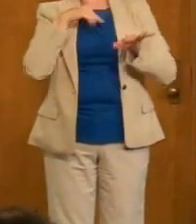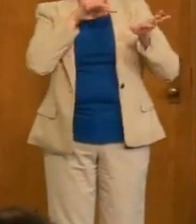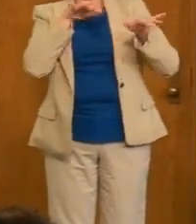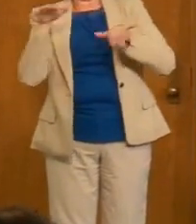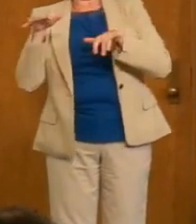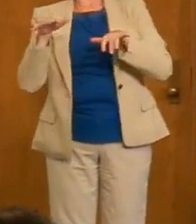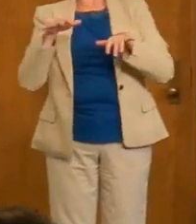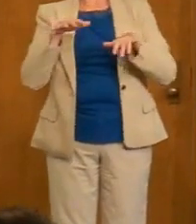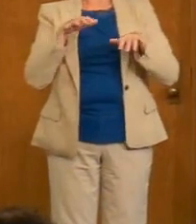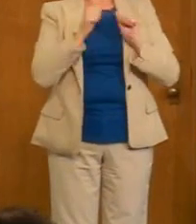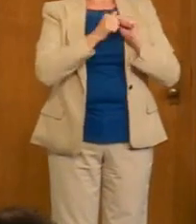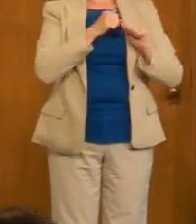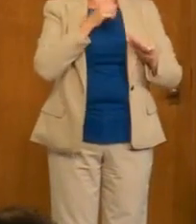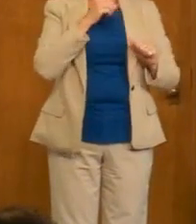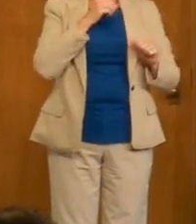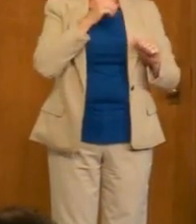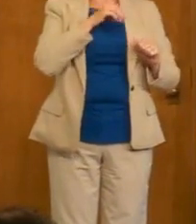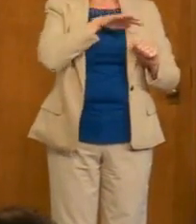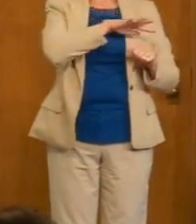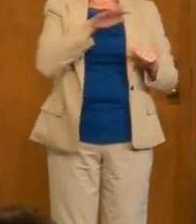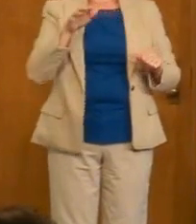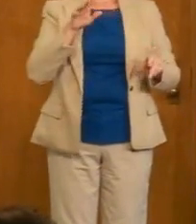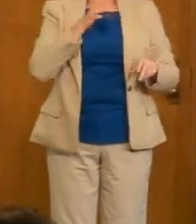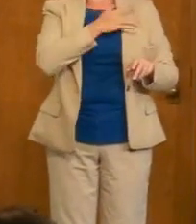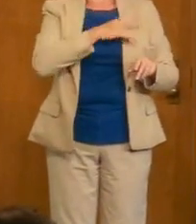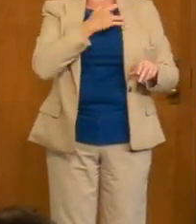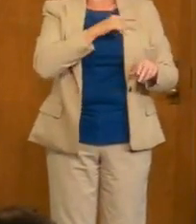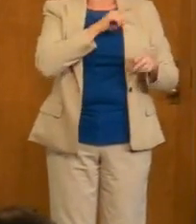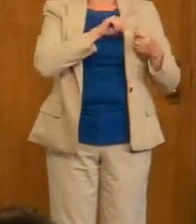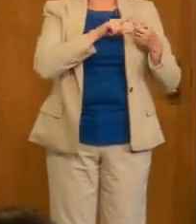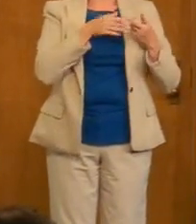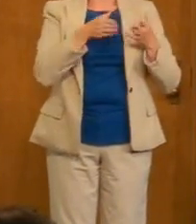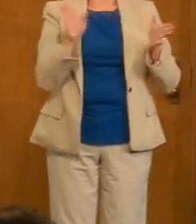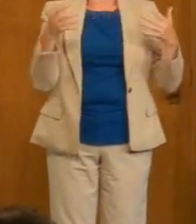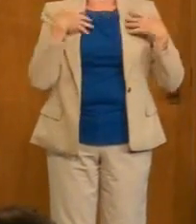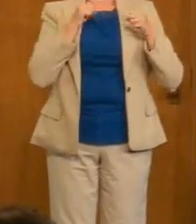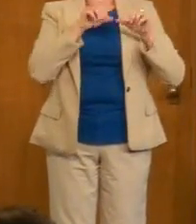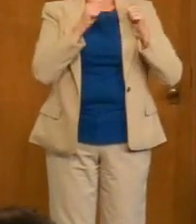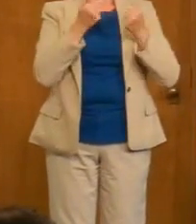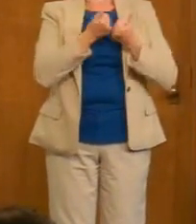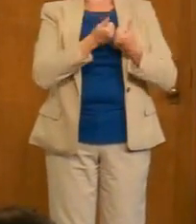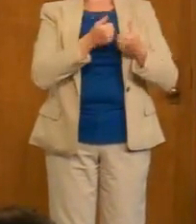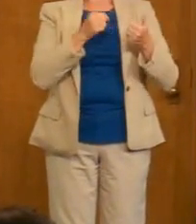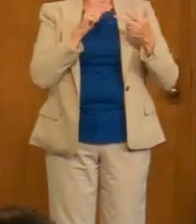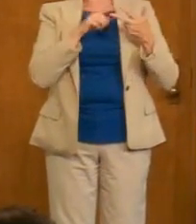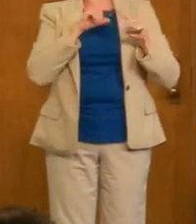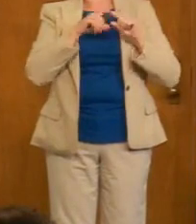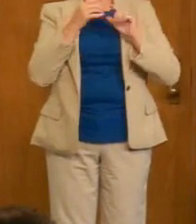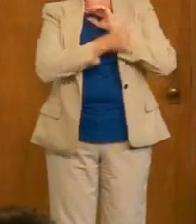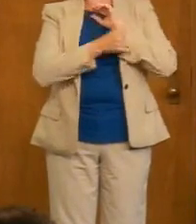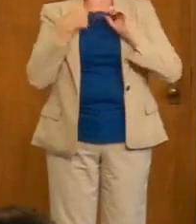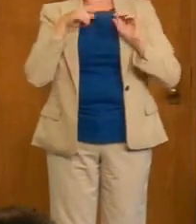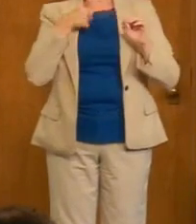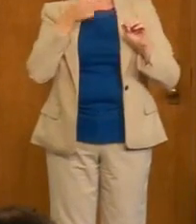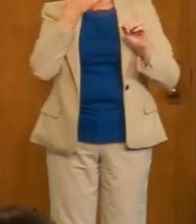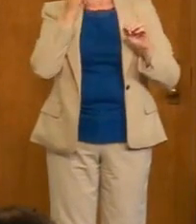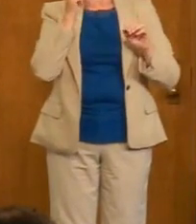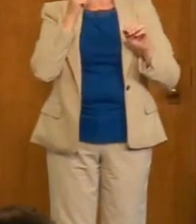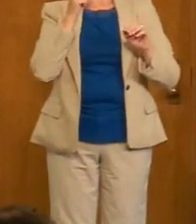capacity within the system, broadcast to get staff to be assigned where we needed them, whether it was contact tracing lab